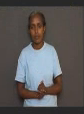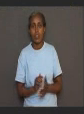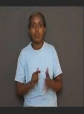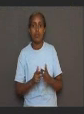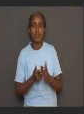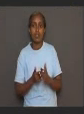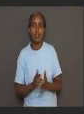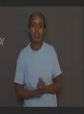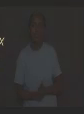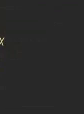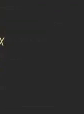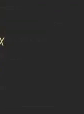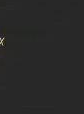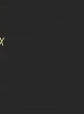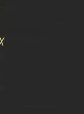Begin.